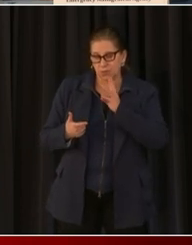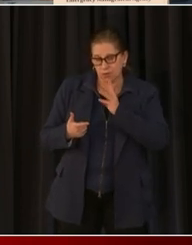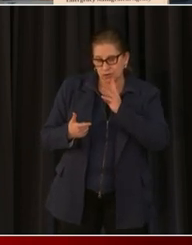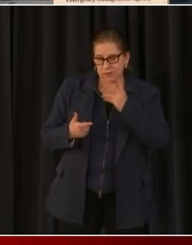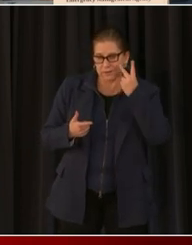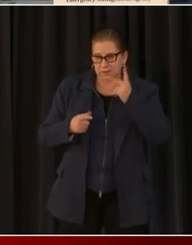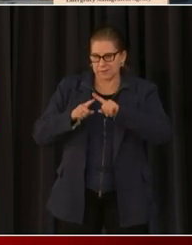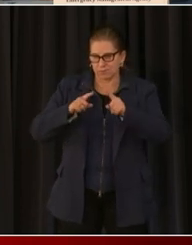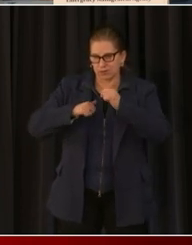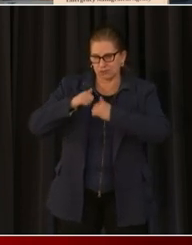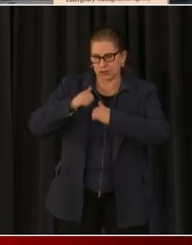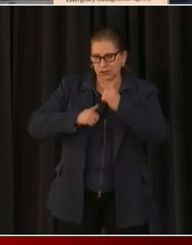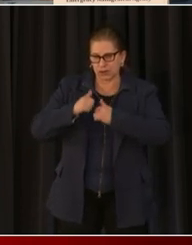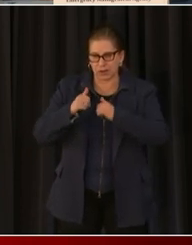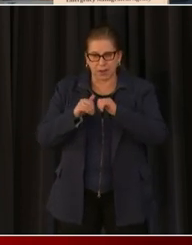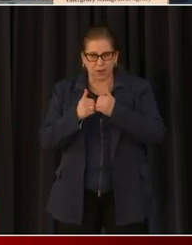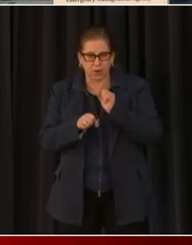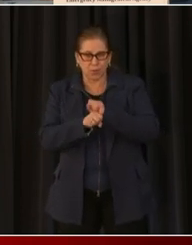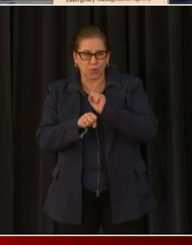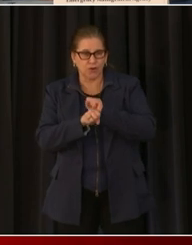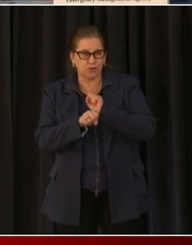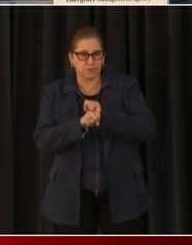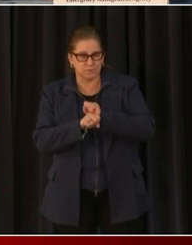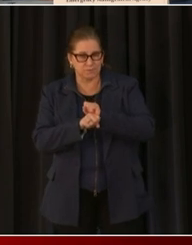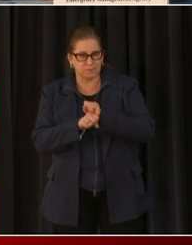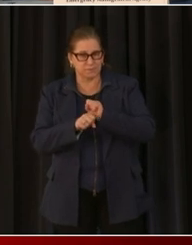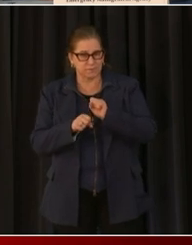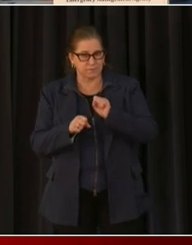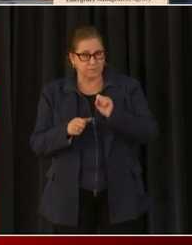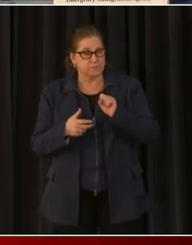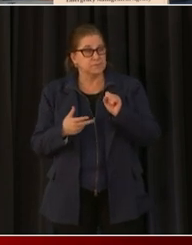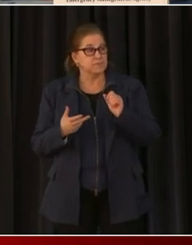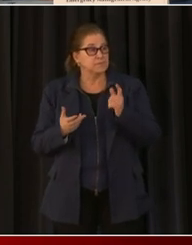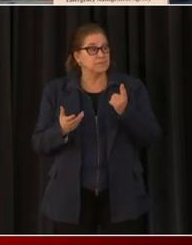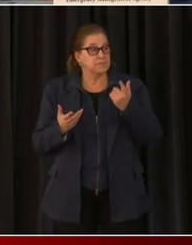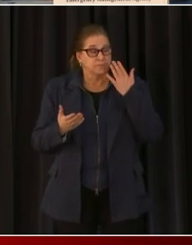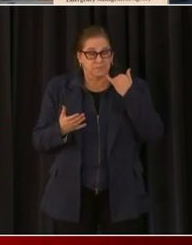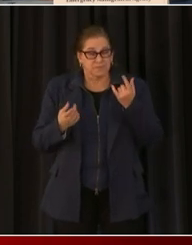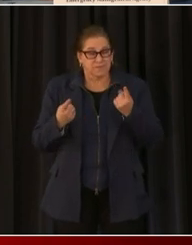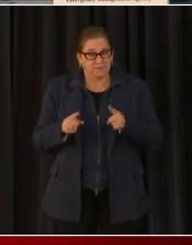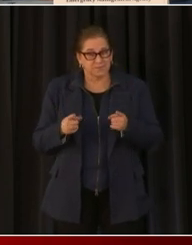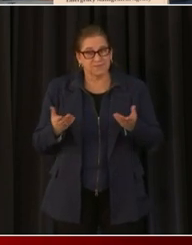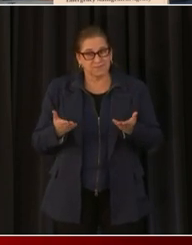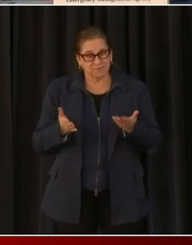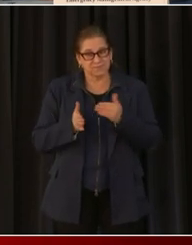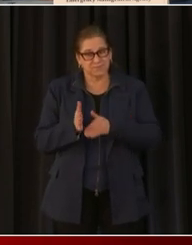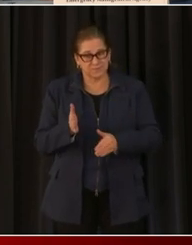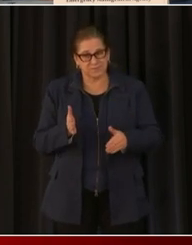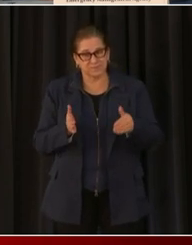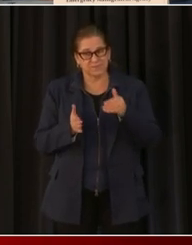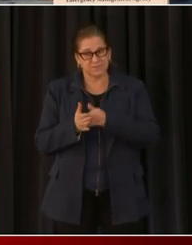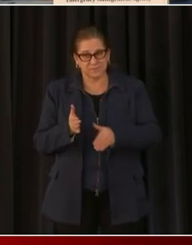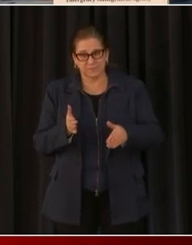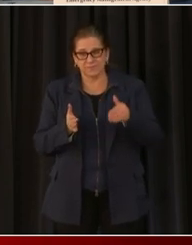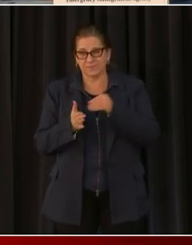they are engaged in over the next several years to build even further redundancy into our